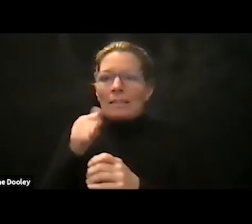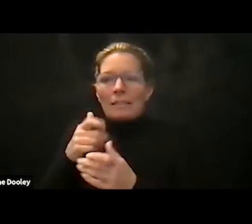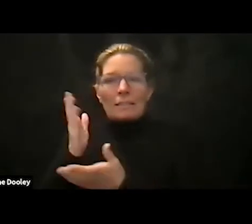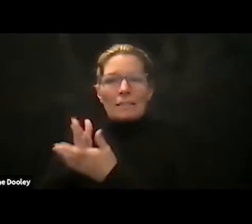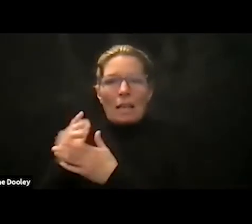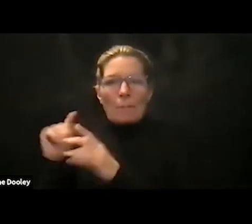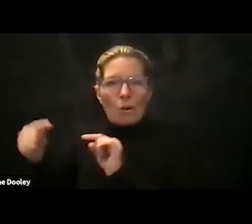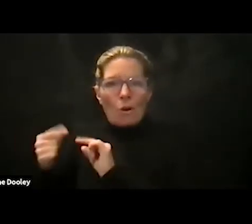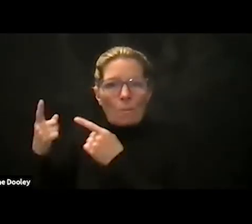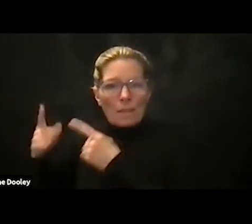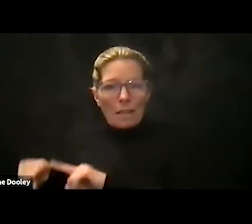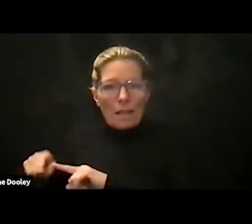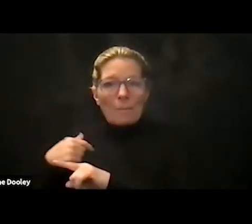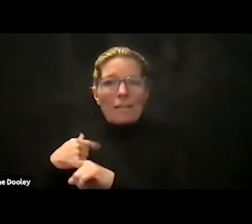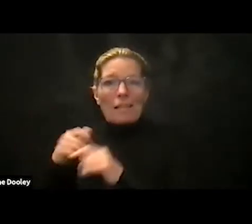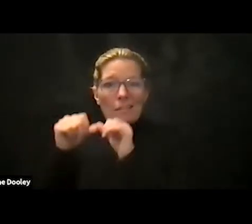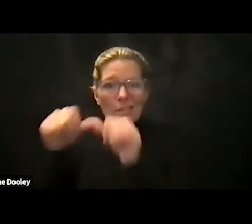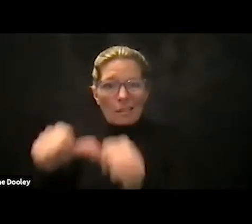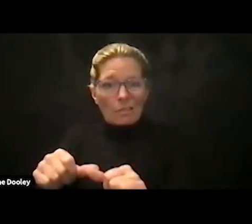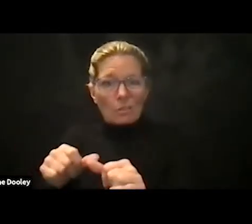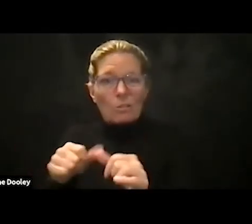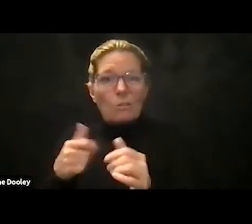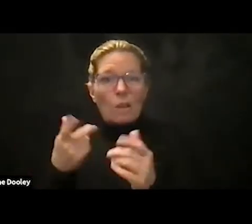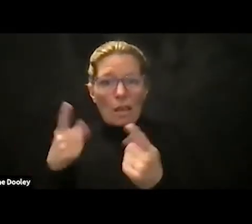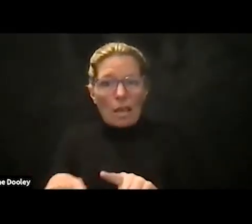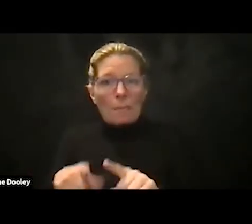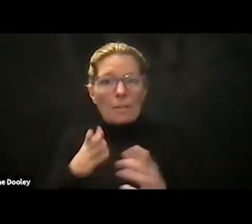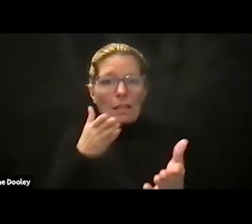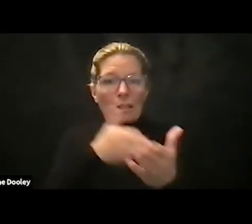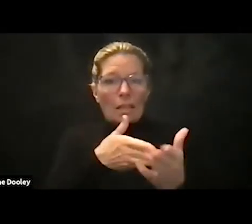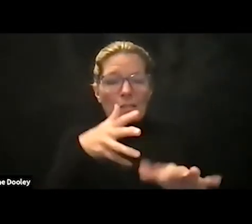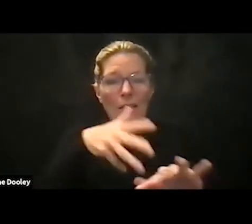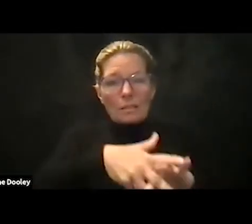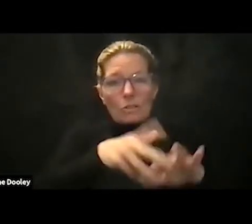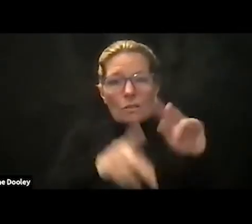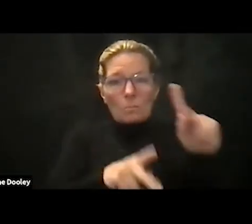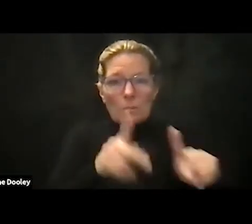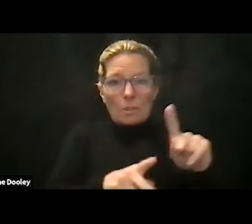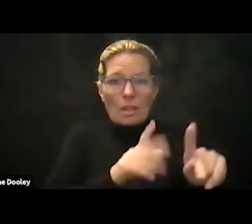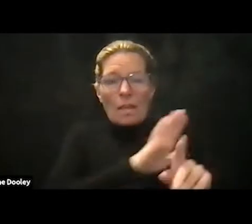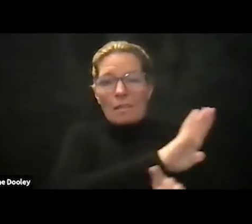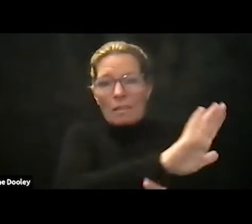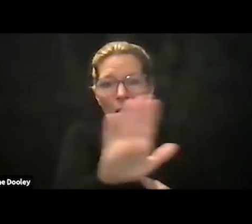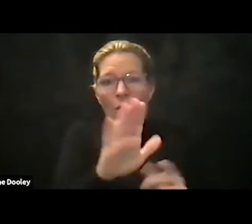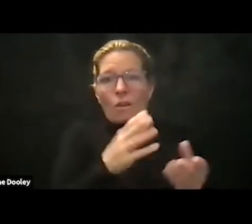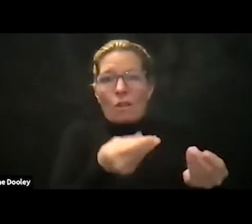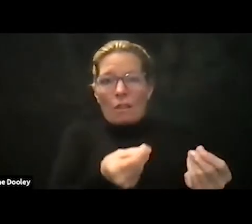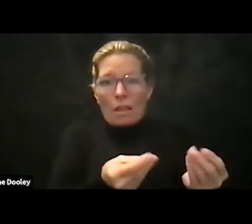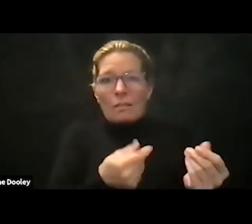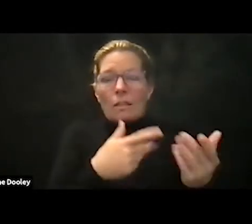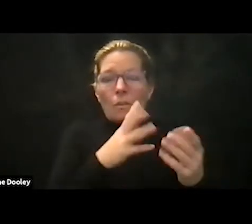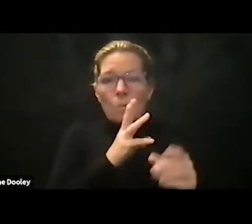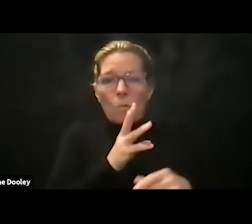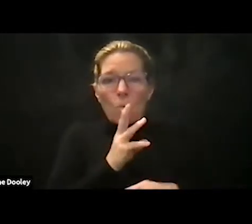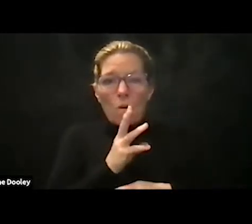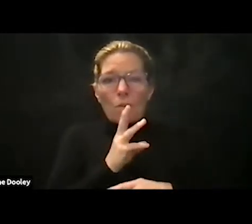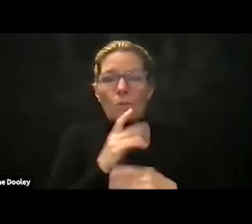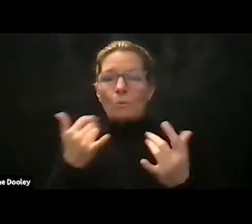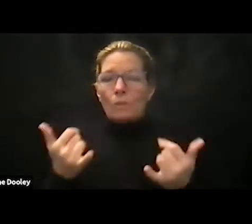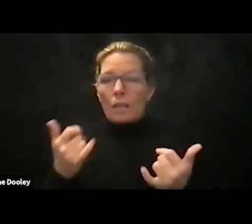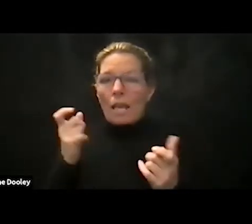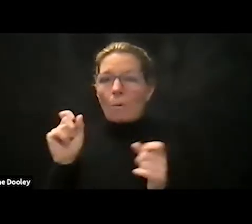to be perpetuated now against Indigenous peoples and their land and water. And so we ask today's folks to